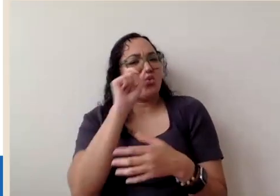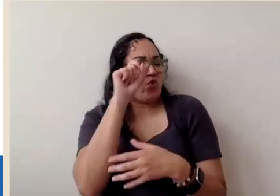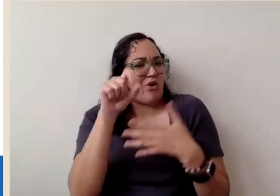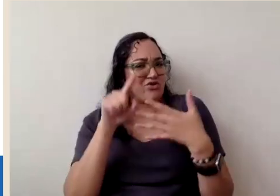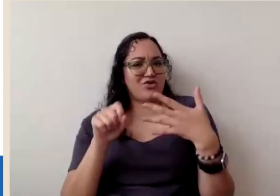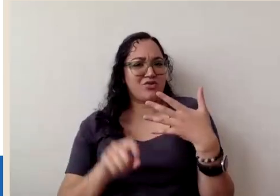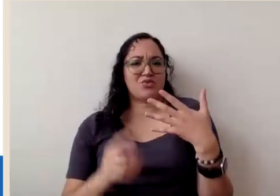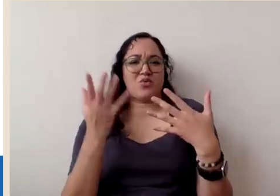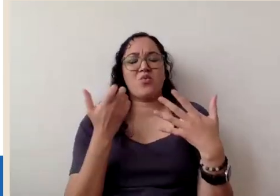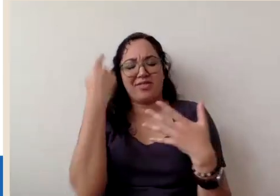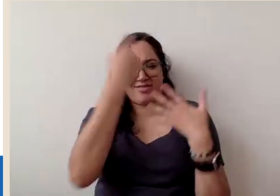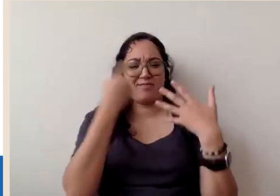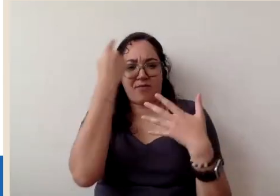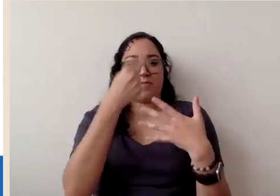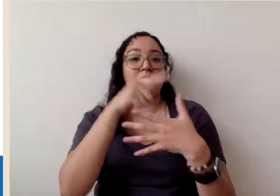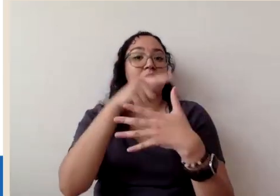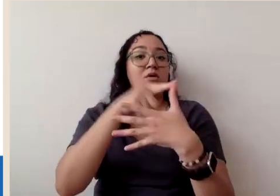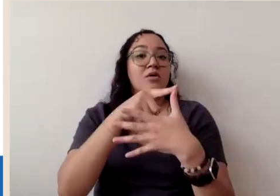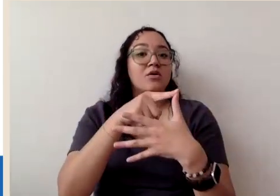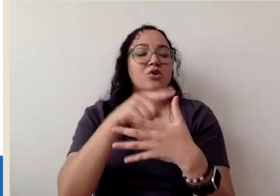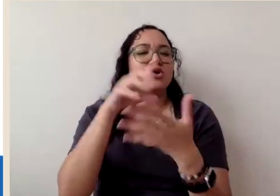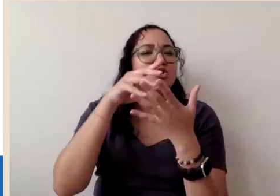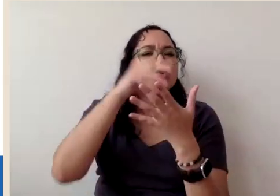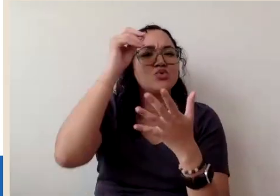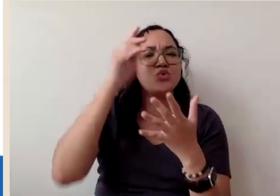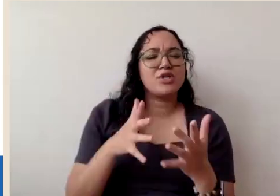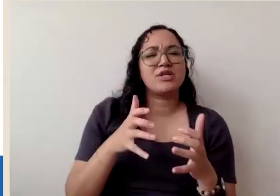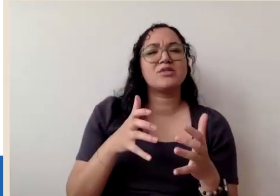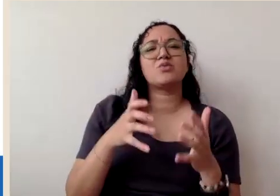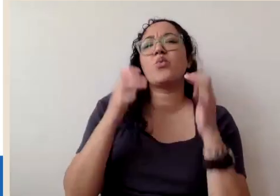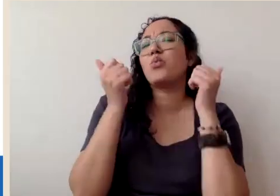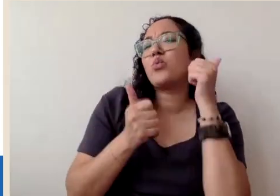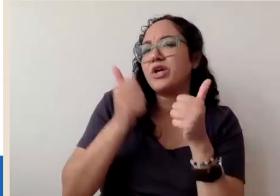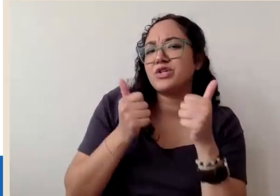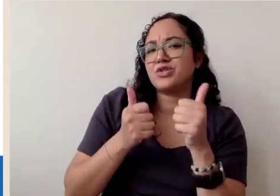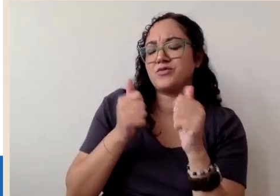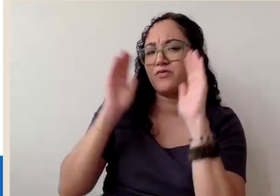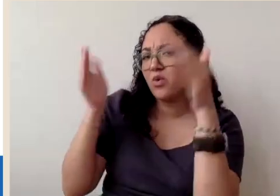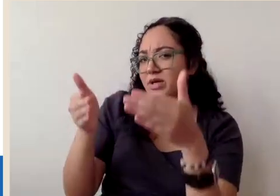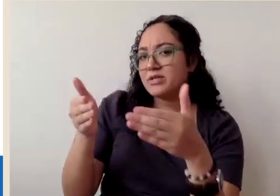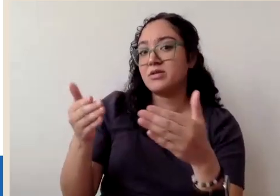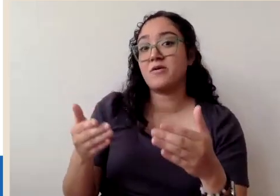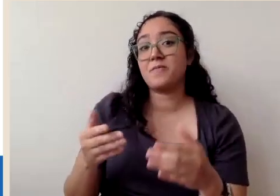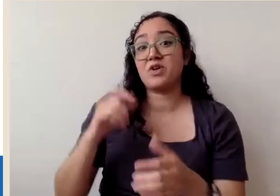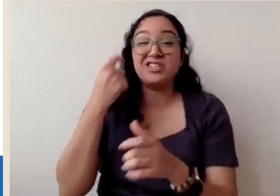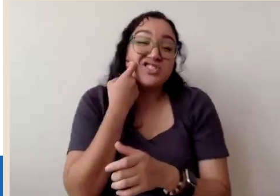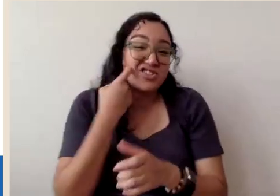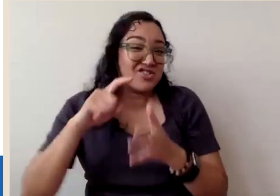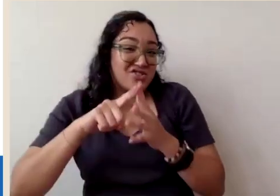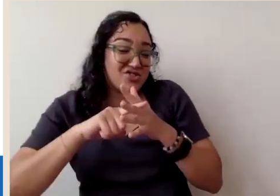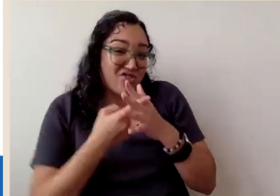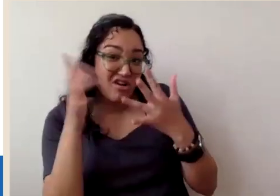of that program creation. One, what students should you target? Do we want to target students that are just starting high school,